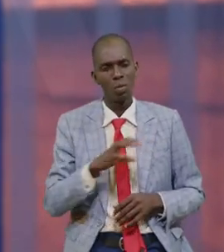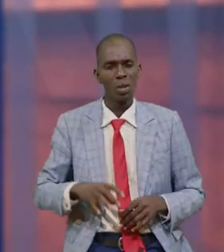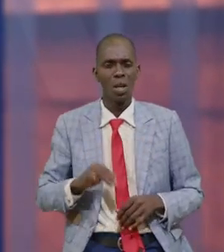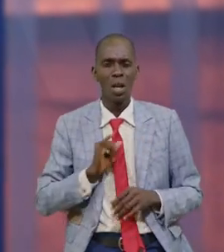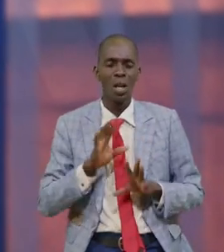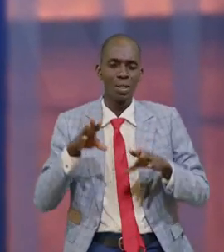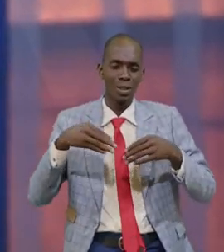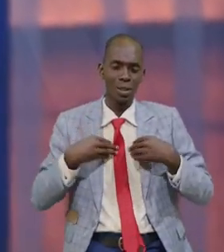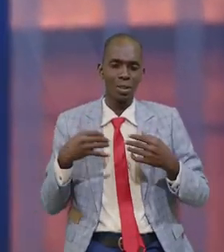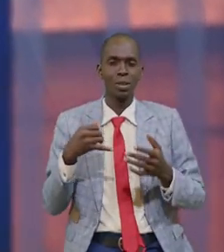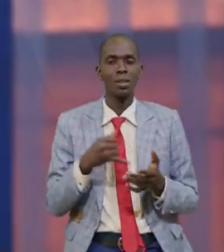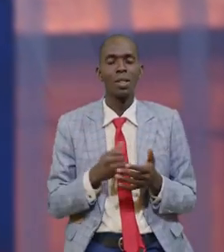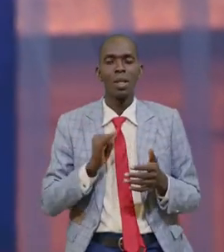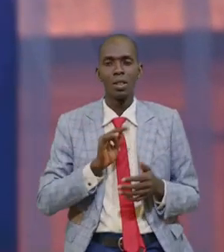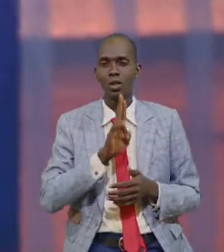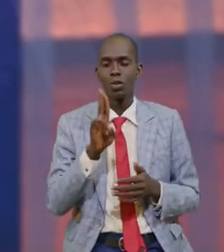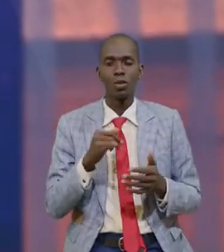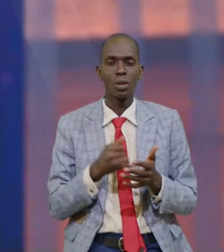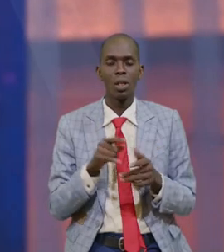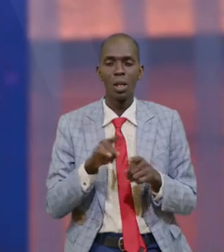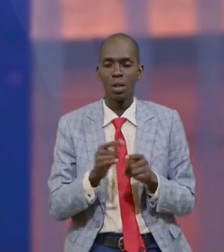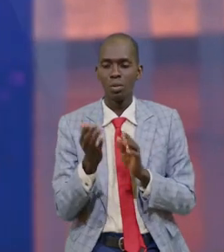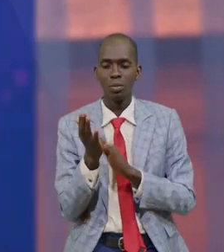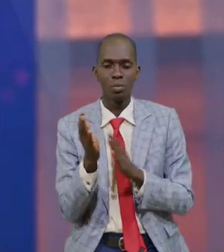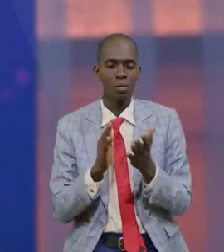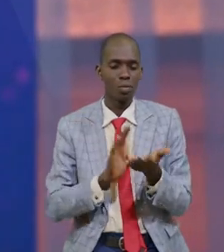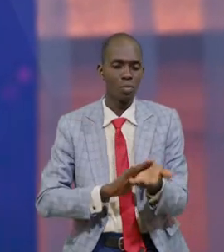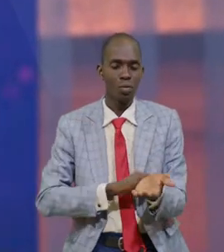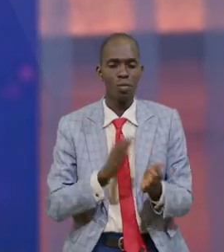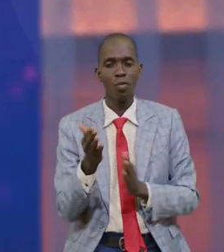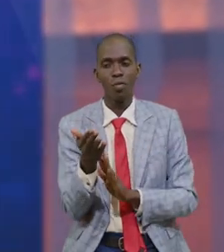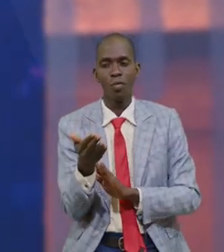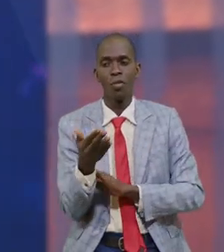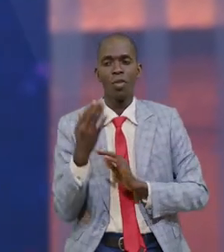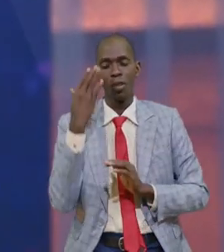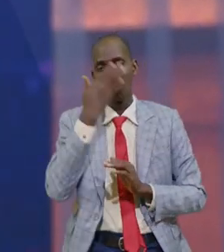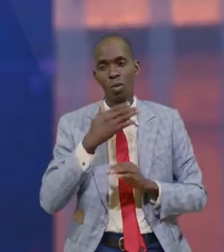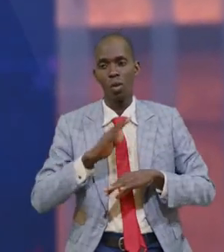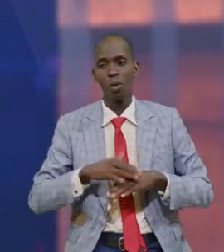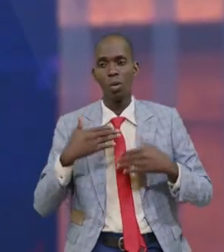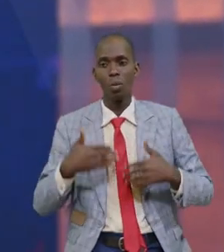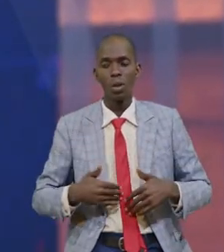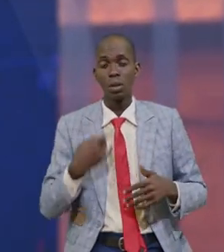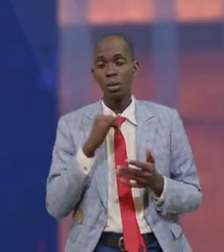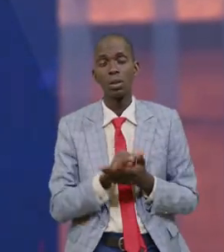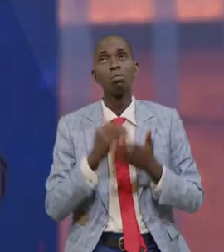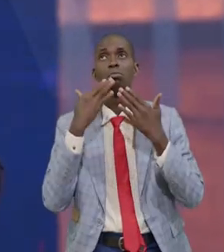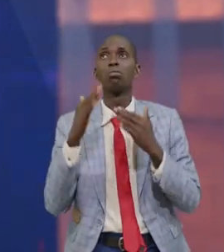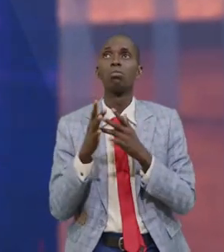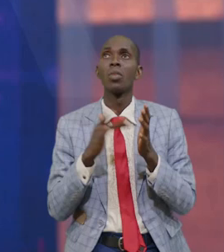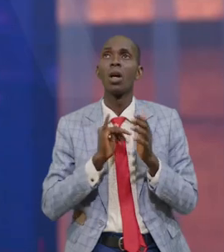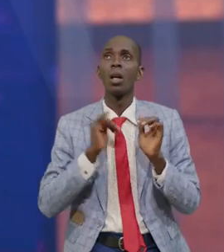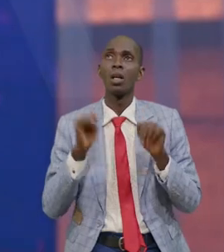pomade and I rub it like this and I rub it on my... And I say, thank you, Jesus. I can suffer reproach with you.